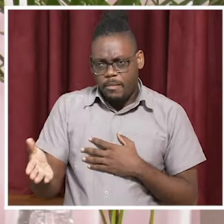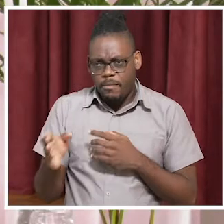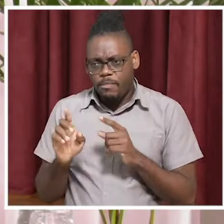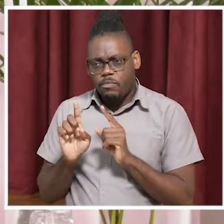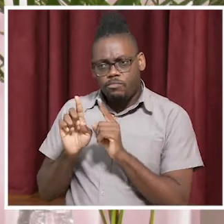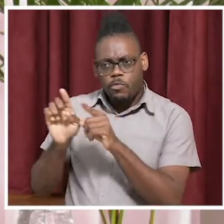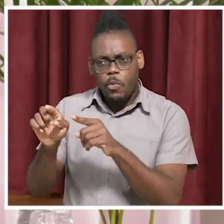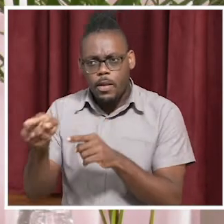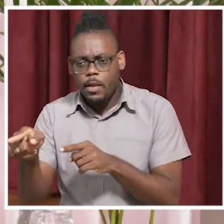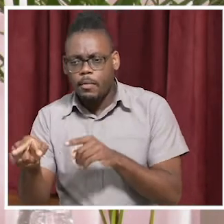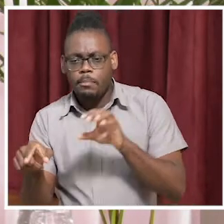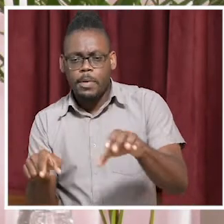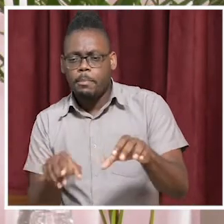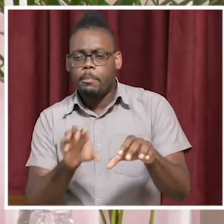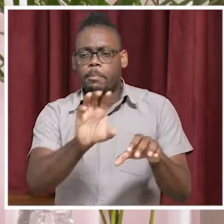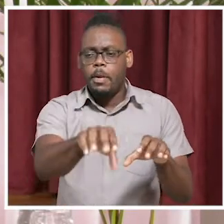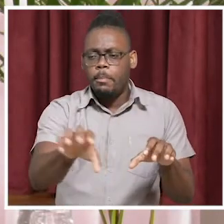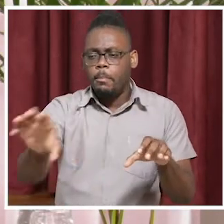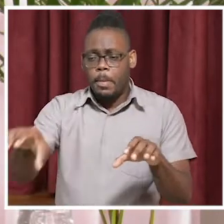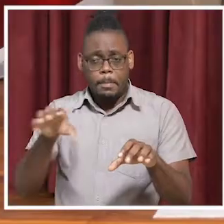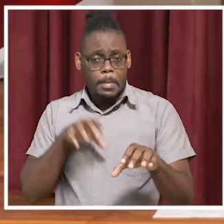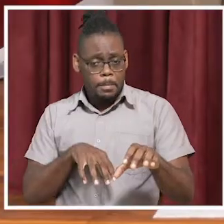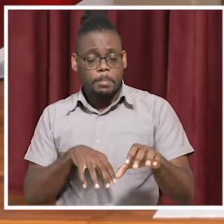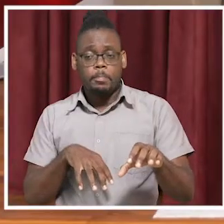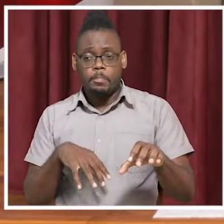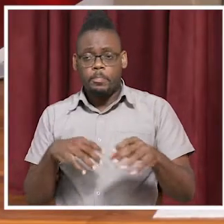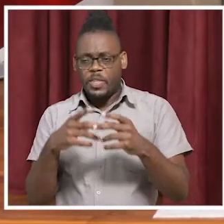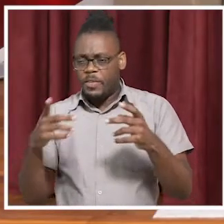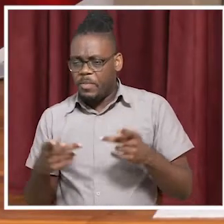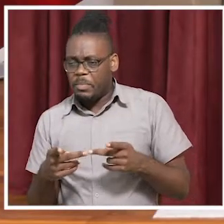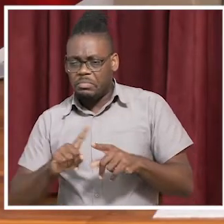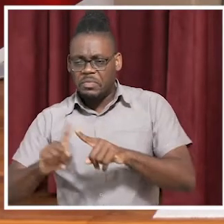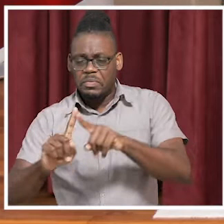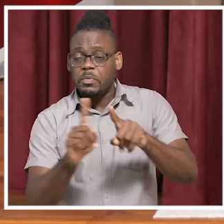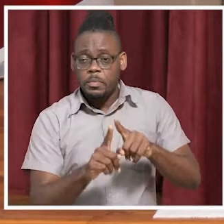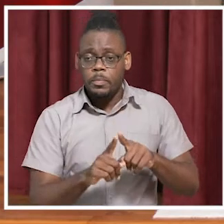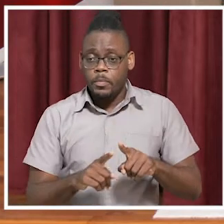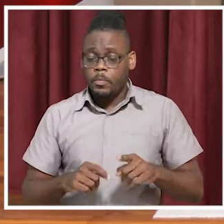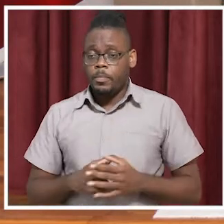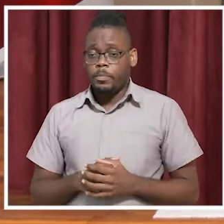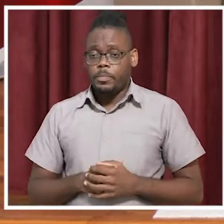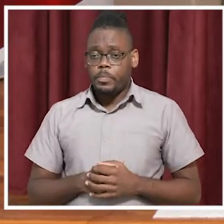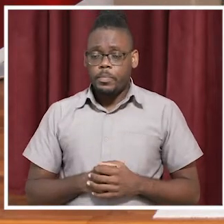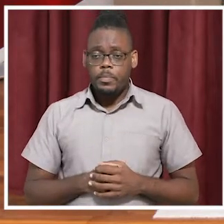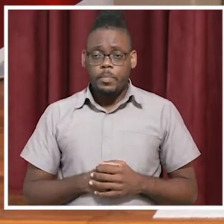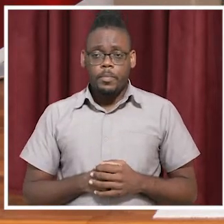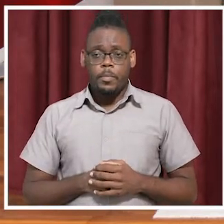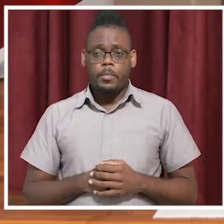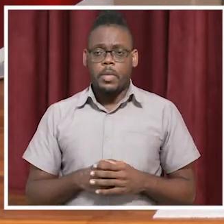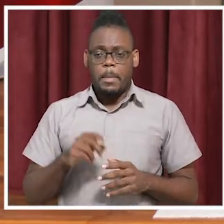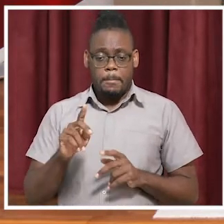on their application. Right. So as an act of maintenance. So it is still maintained because persons are coming